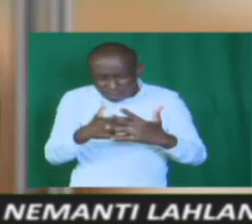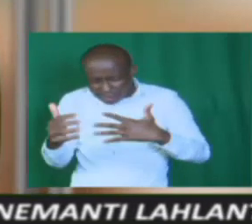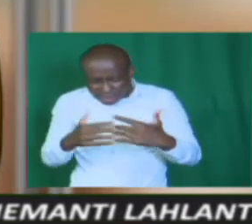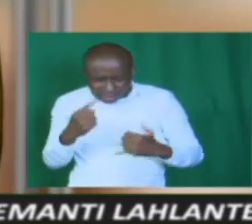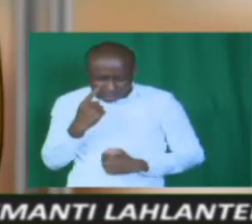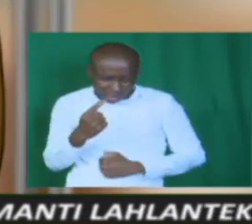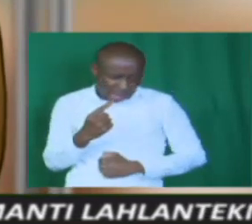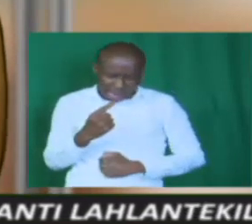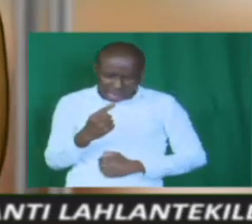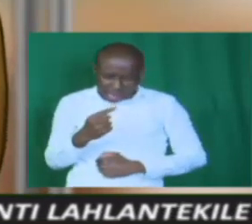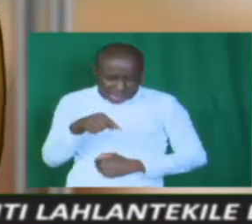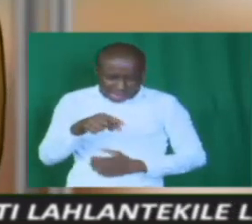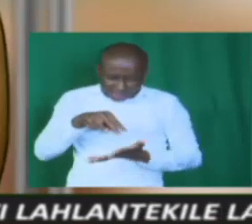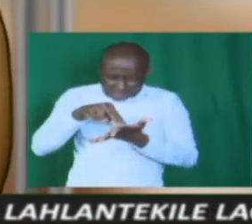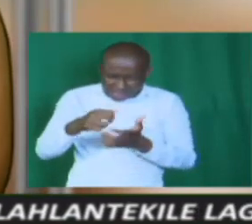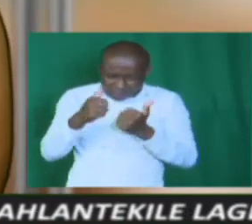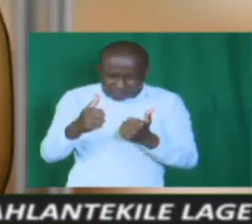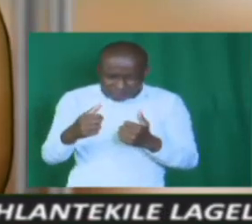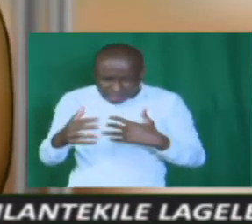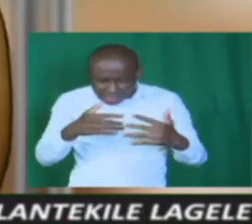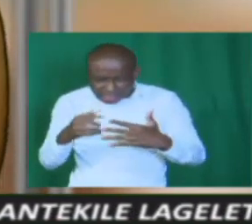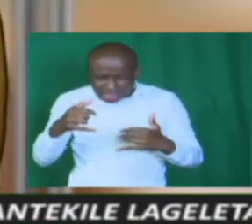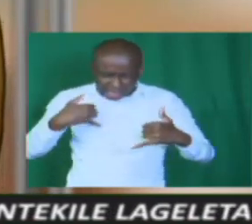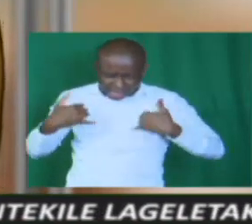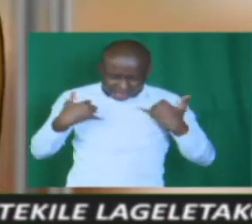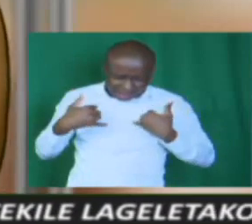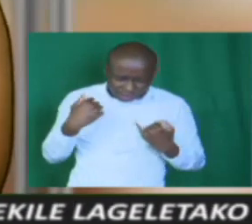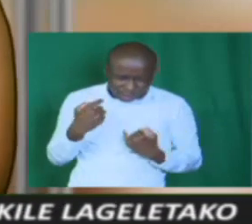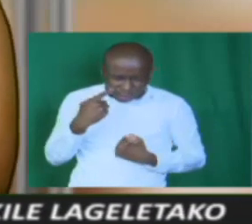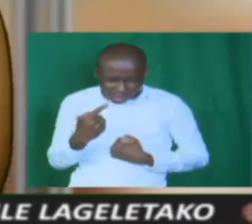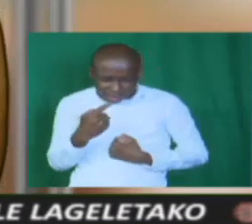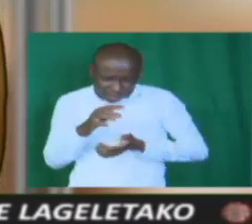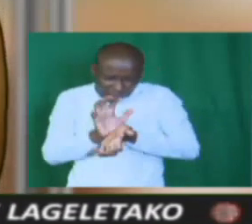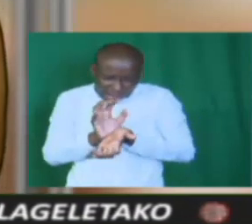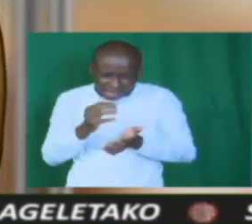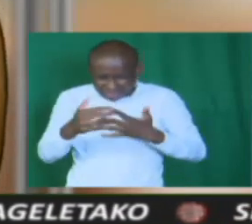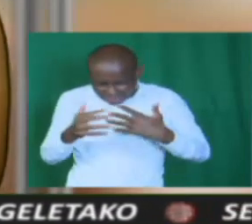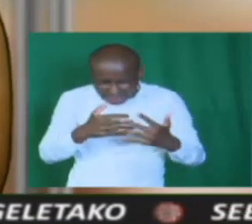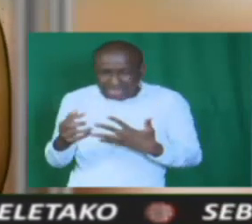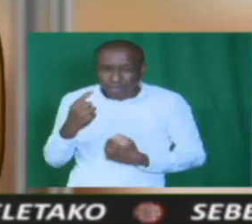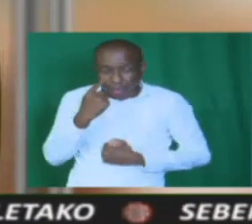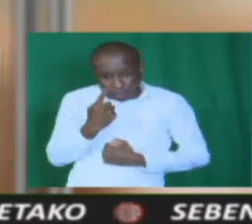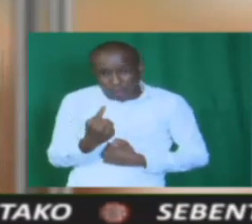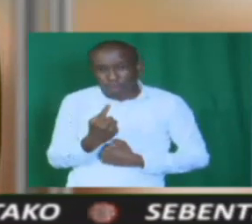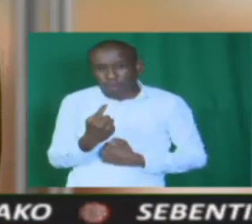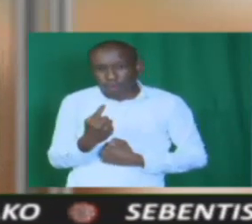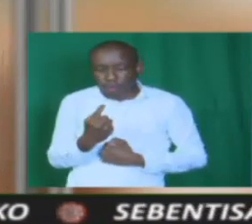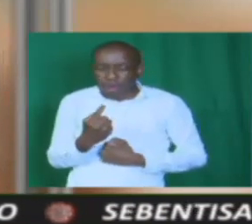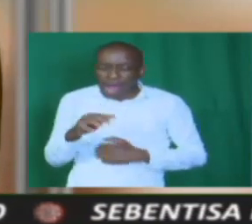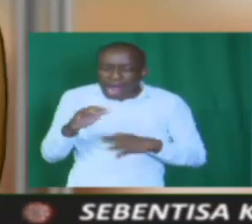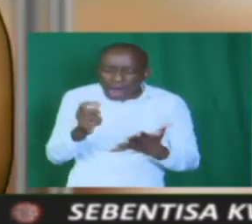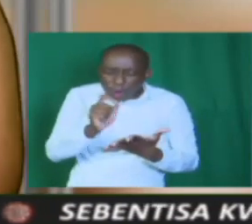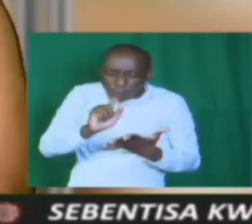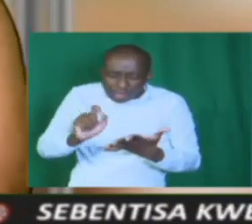that excite you, the things that surprise you. You note the diction that the writer has